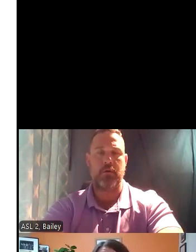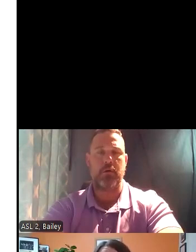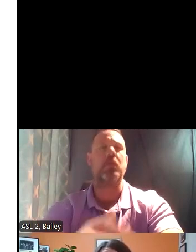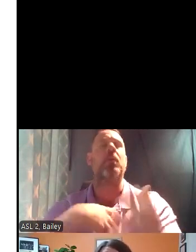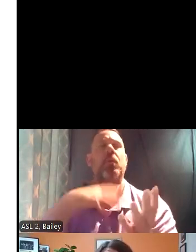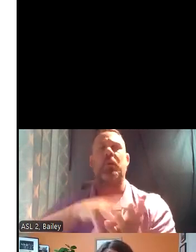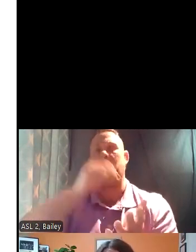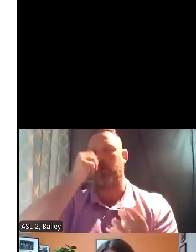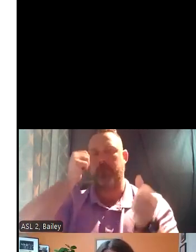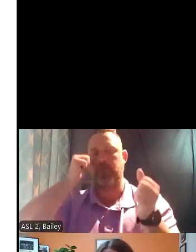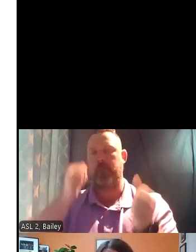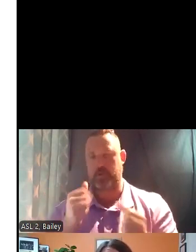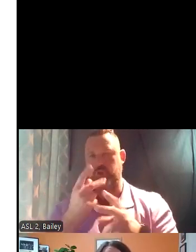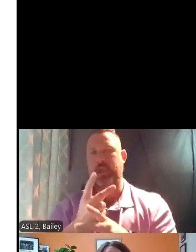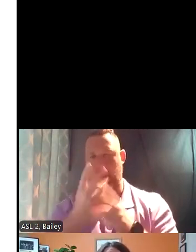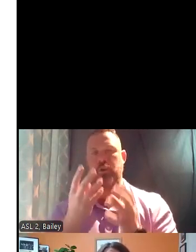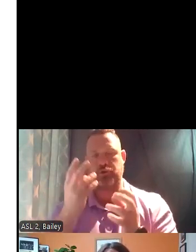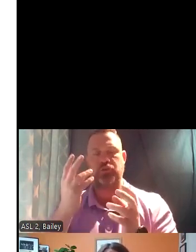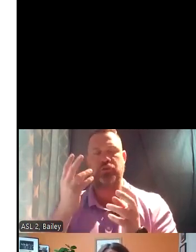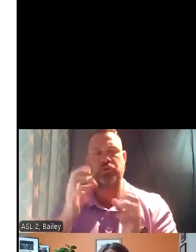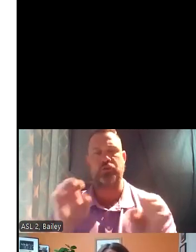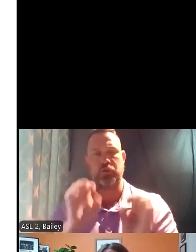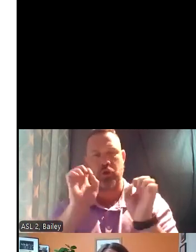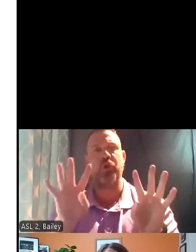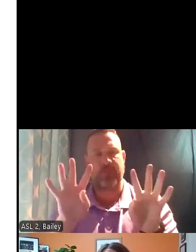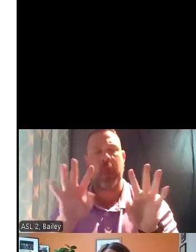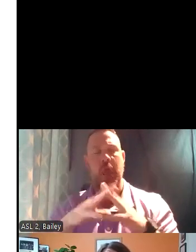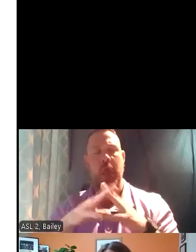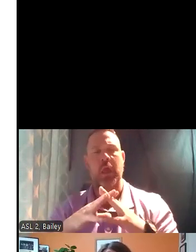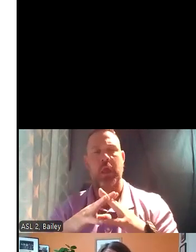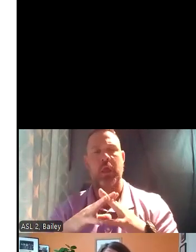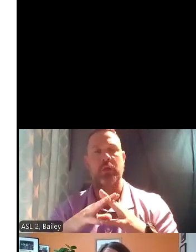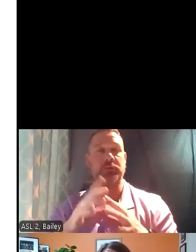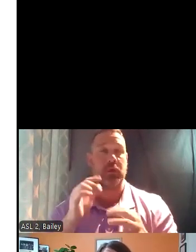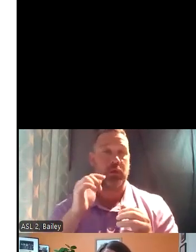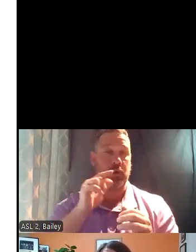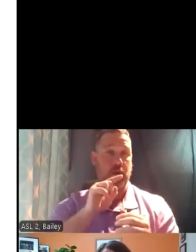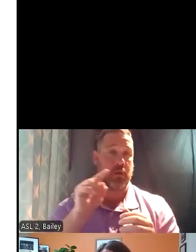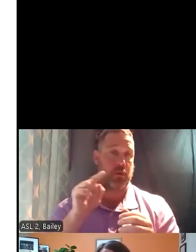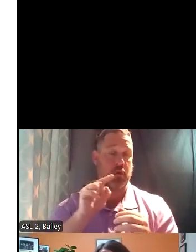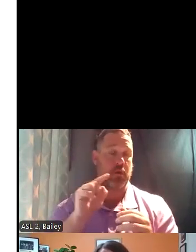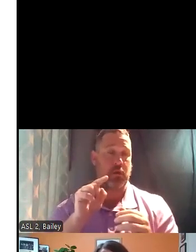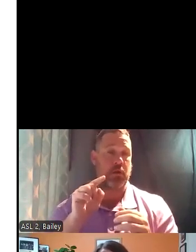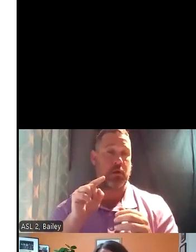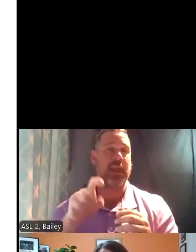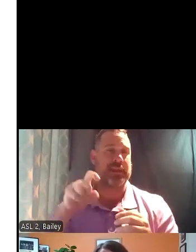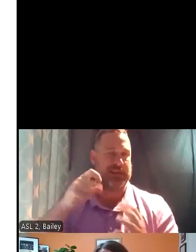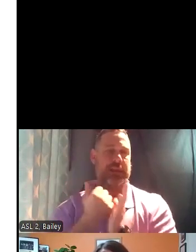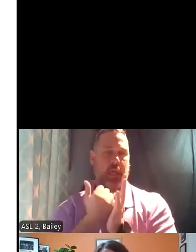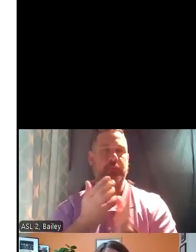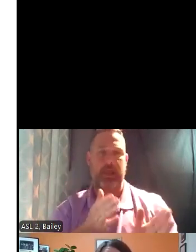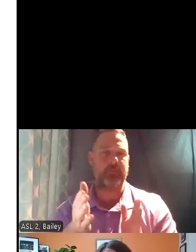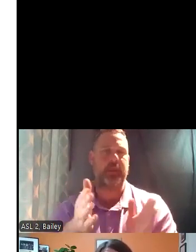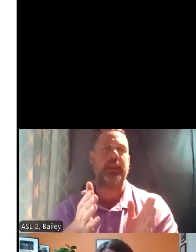from the dementia caregiver survey is that dementia caregivers want and need help navigating the current